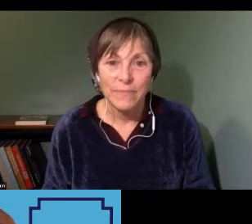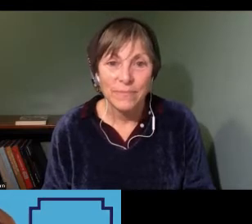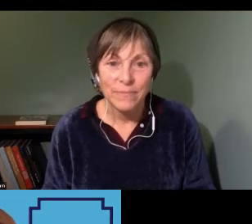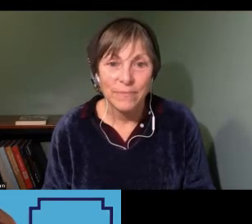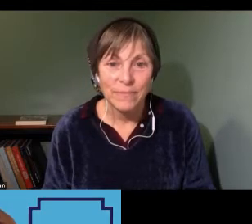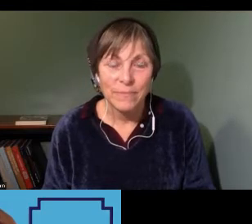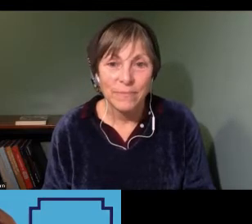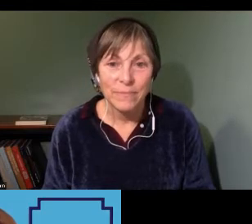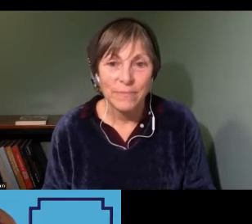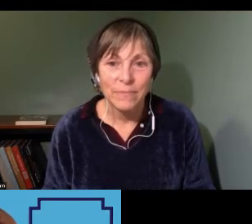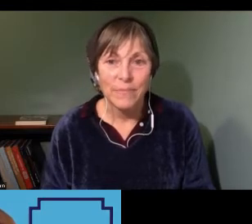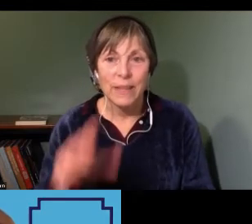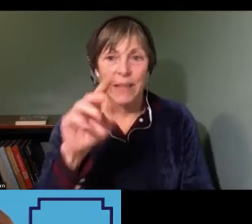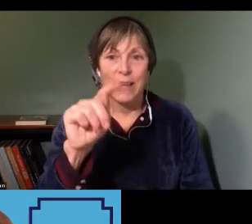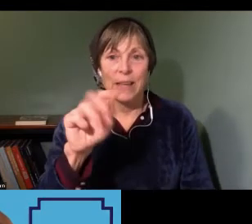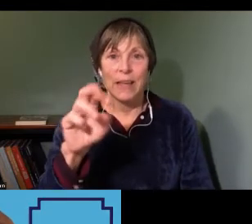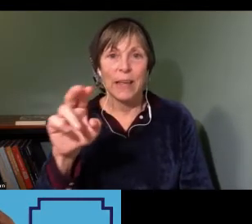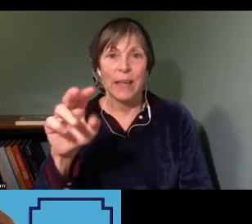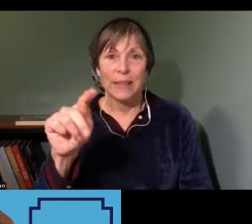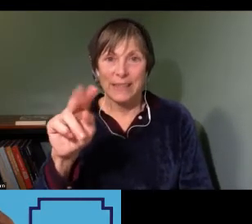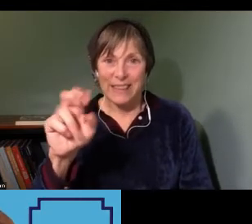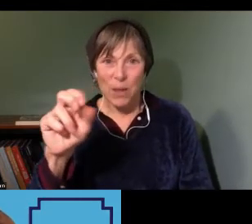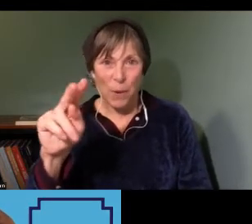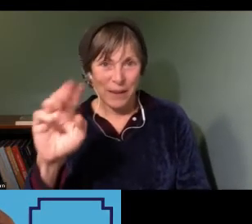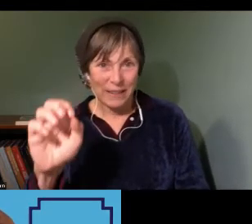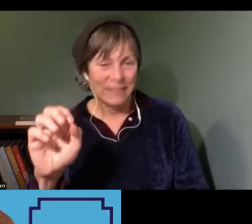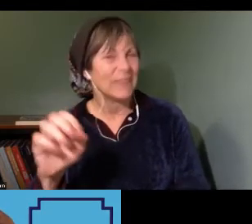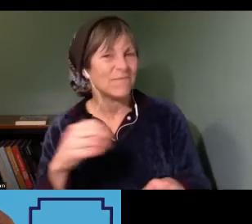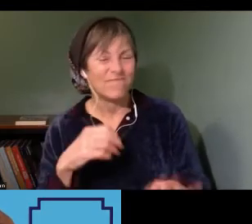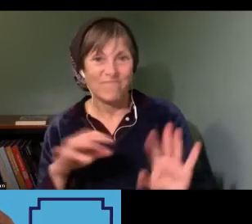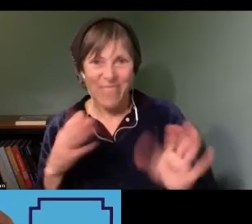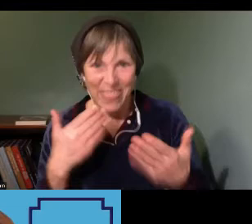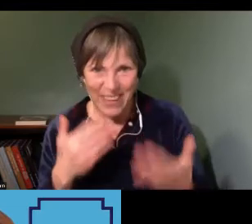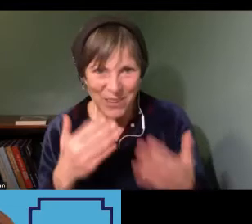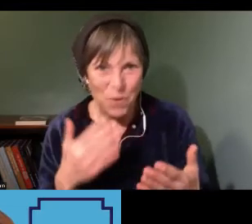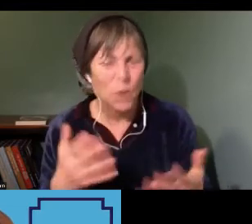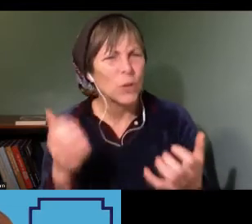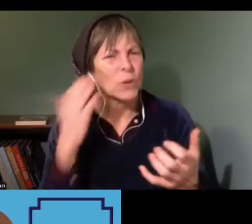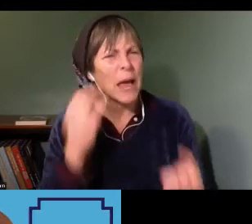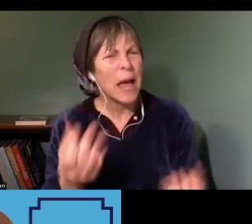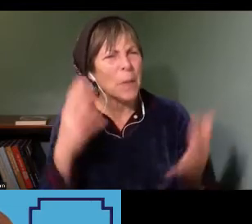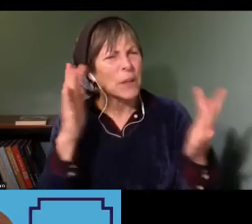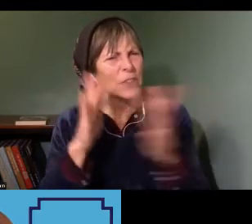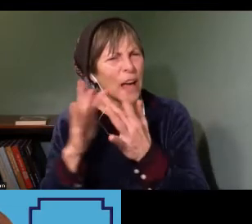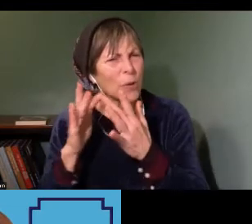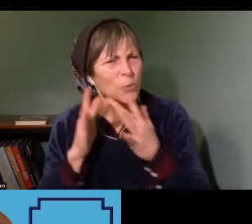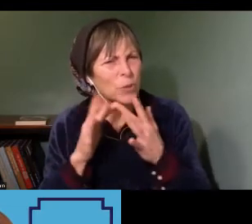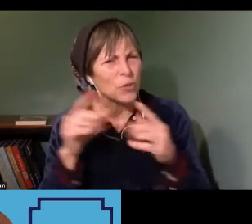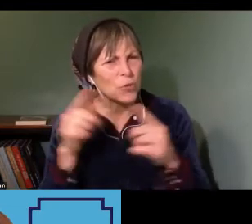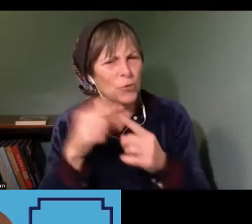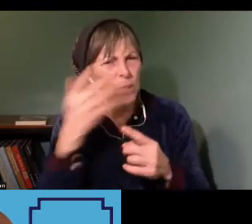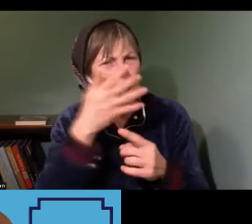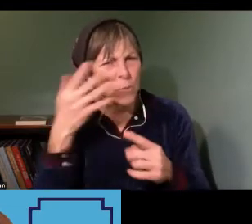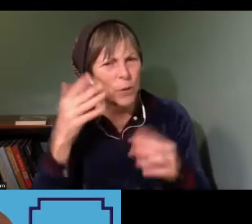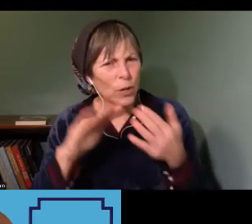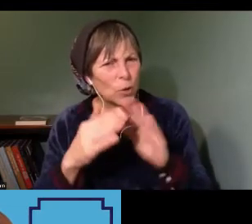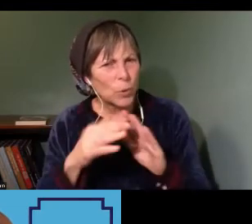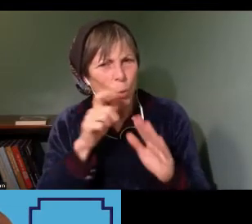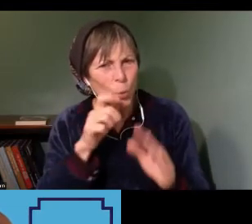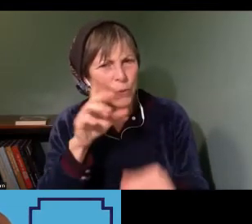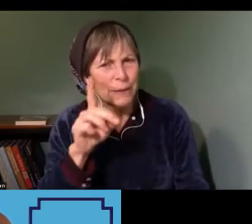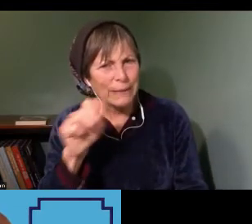i'm sorry thank you i wanted to know how did you how much outreach did you do to the immigrant community who's disabled